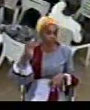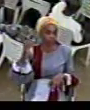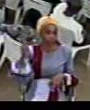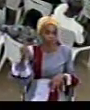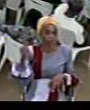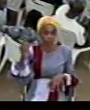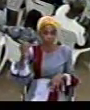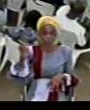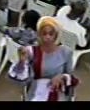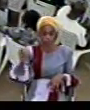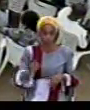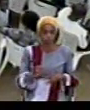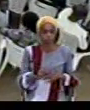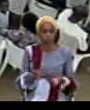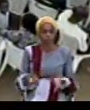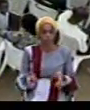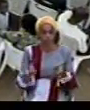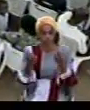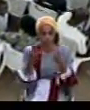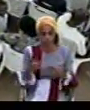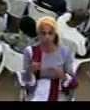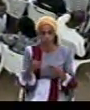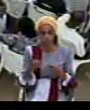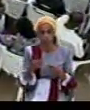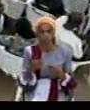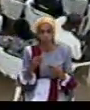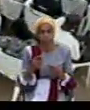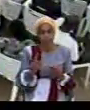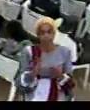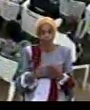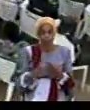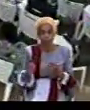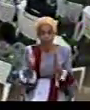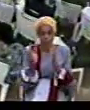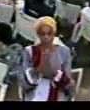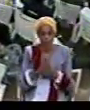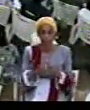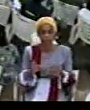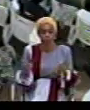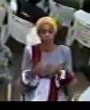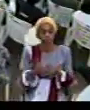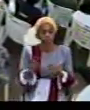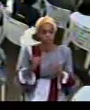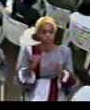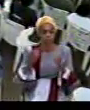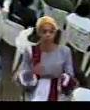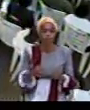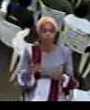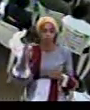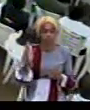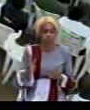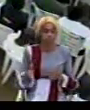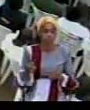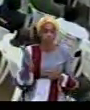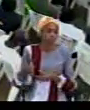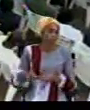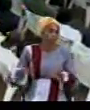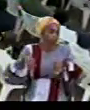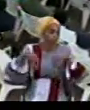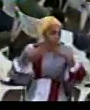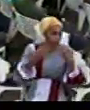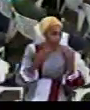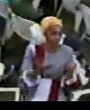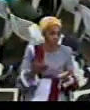because she is a journalist. But as the power of God was released through the prayer on the